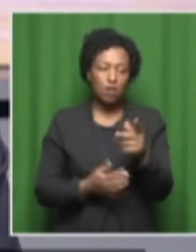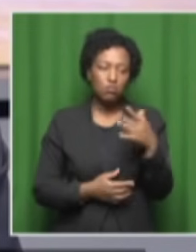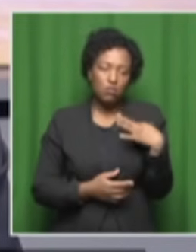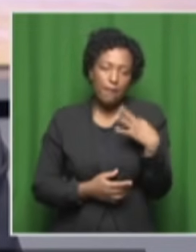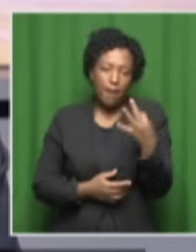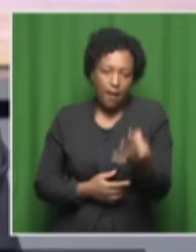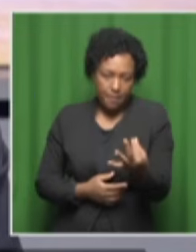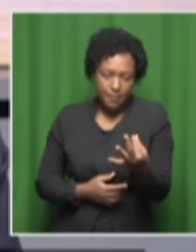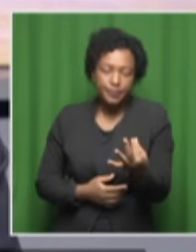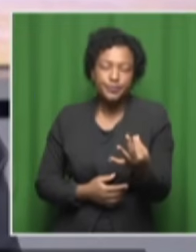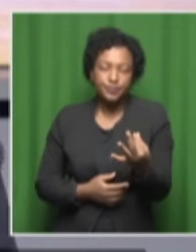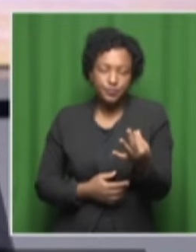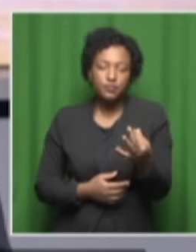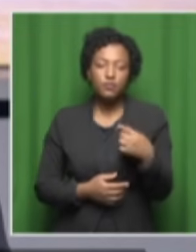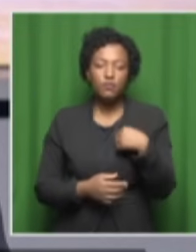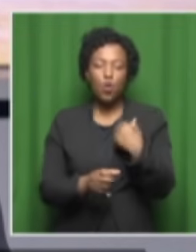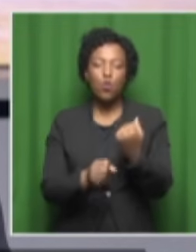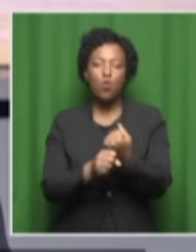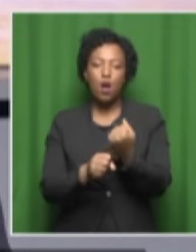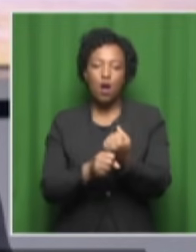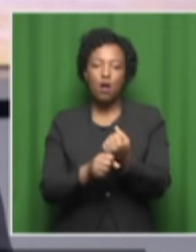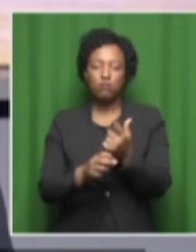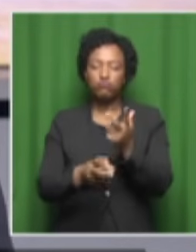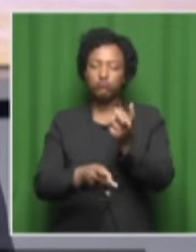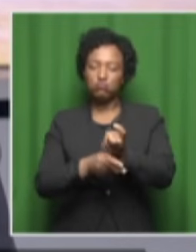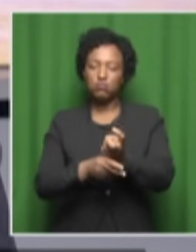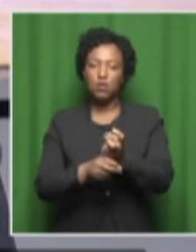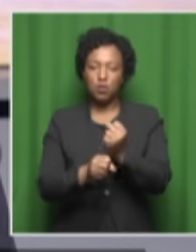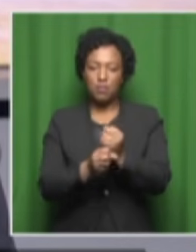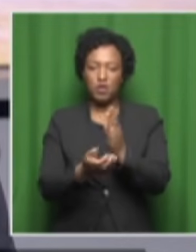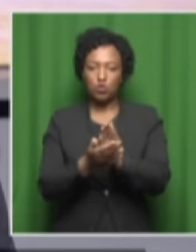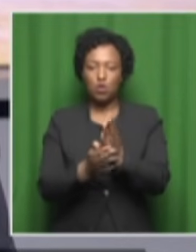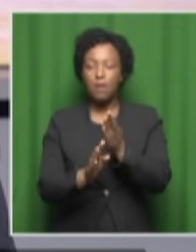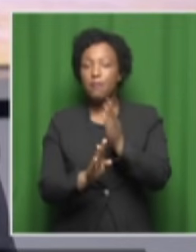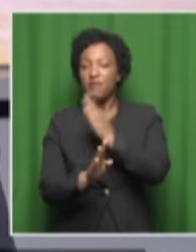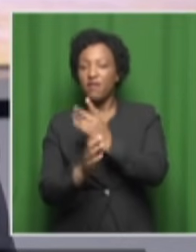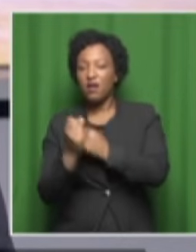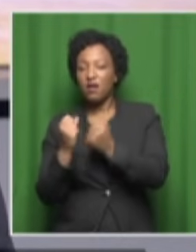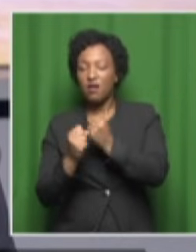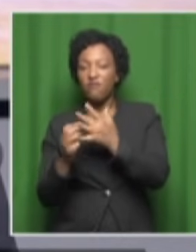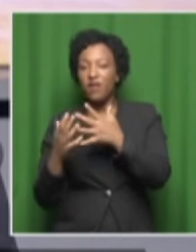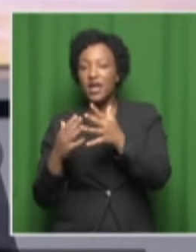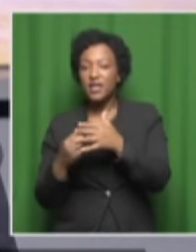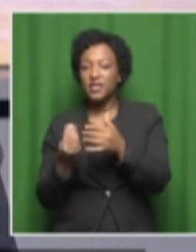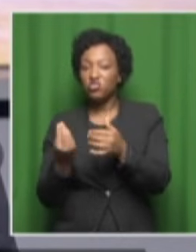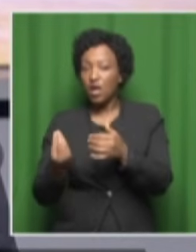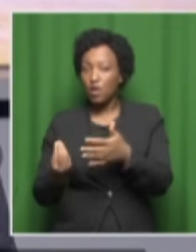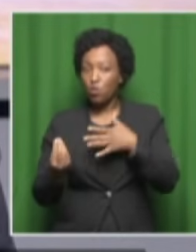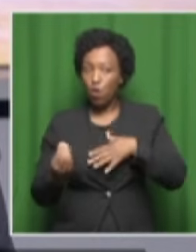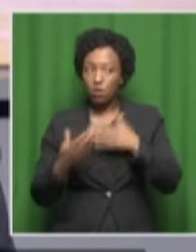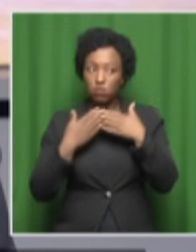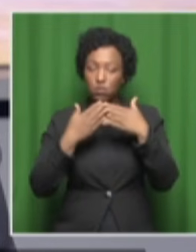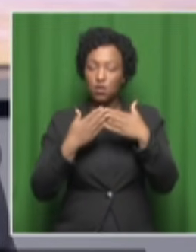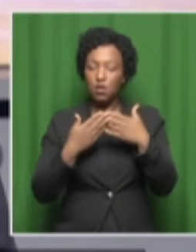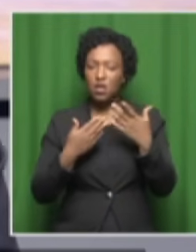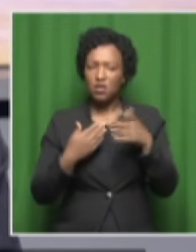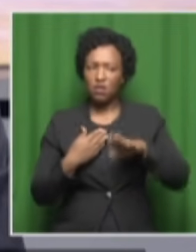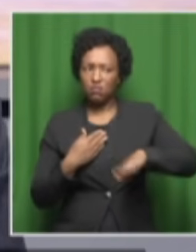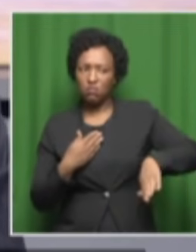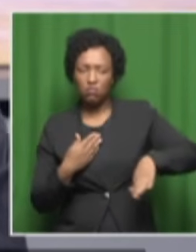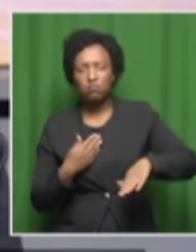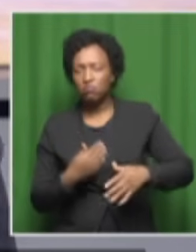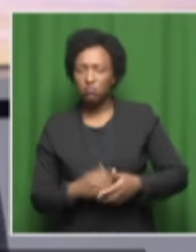and we are going to work hard, as we've done in the previous years, to make sure that there's no child who want a study opportunity in our post-school education and